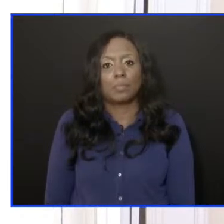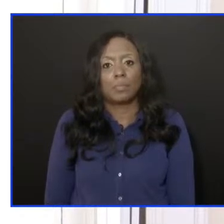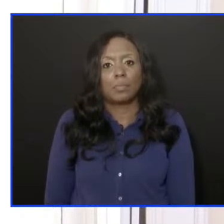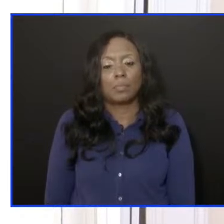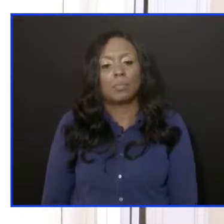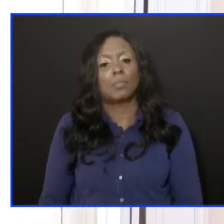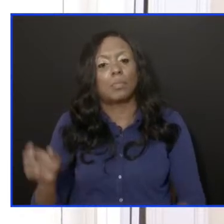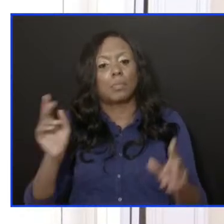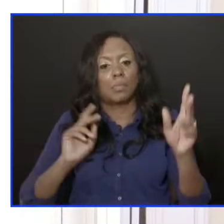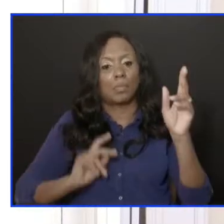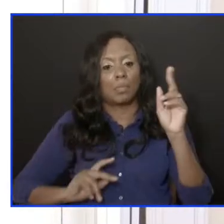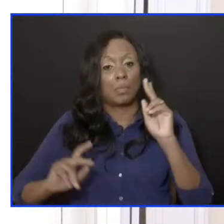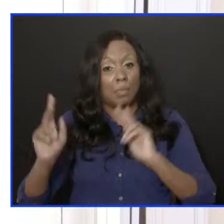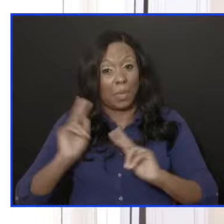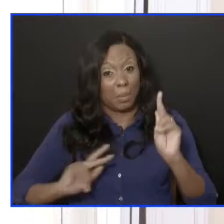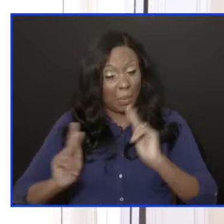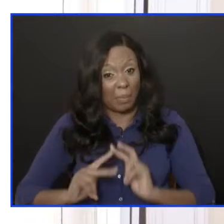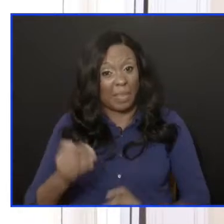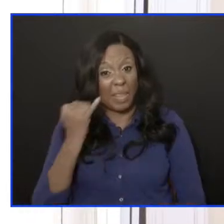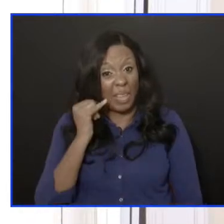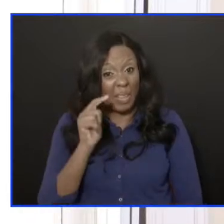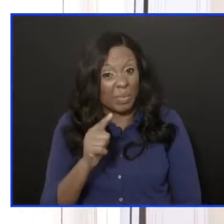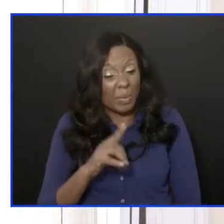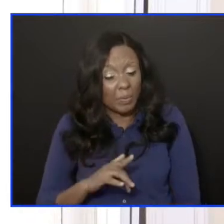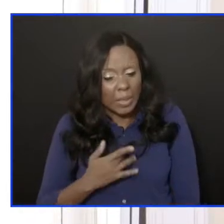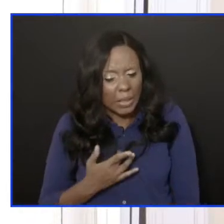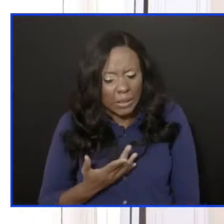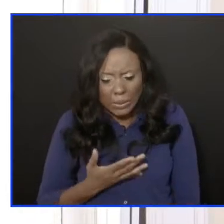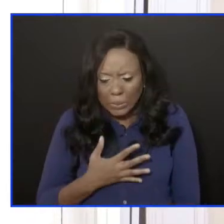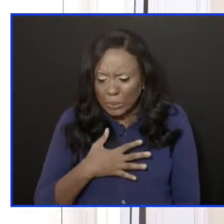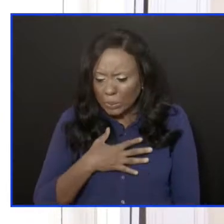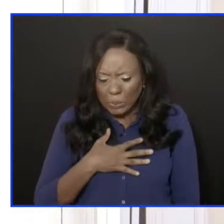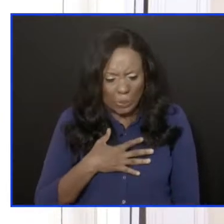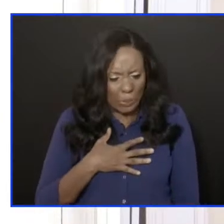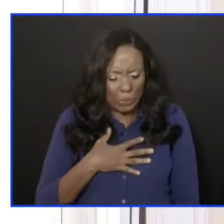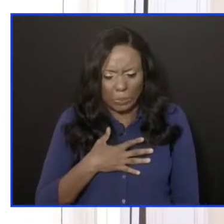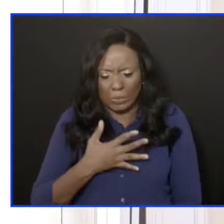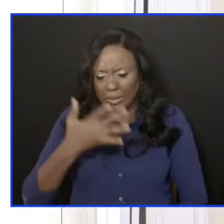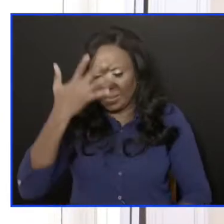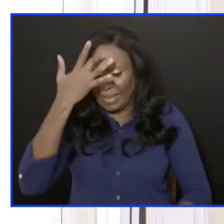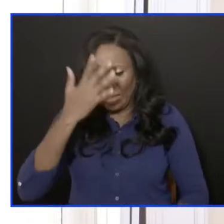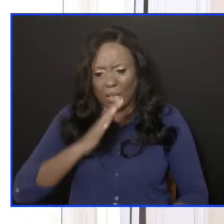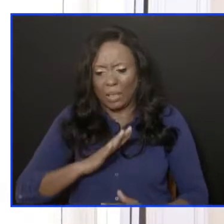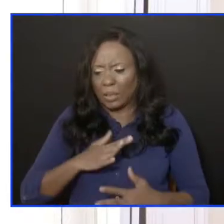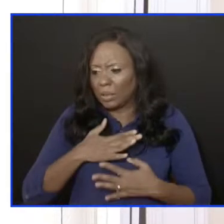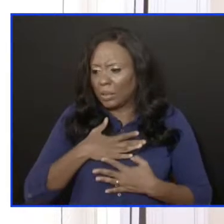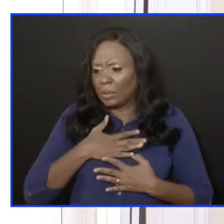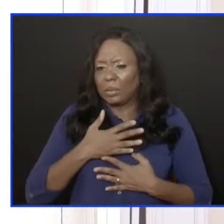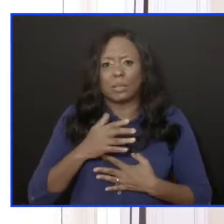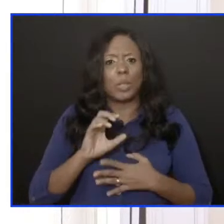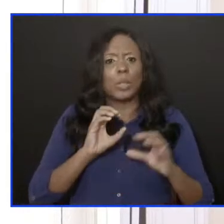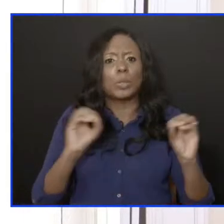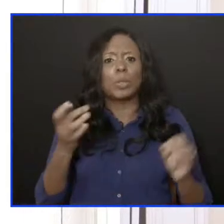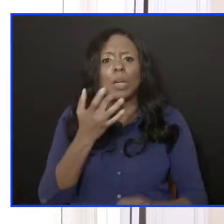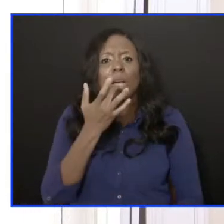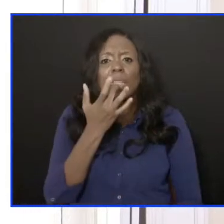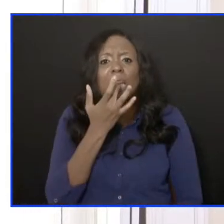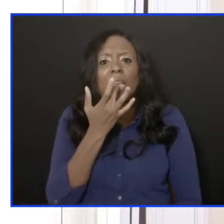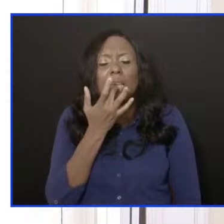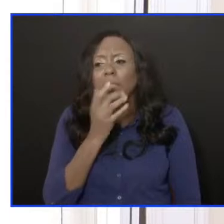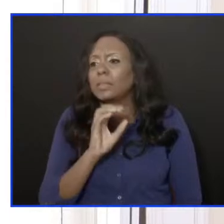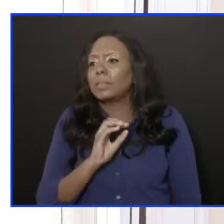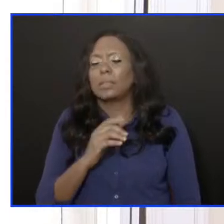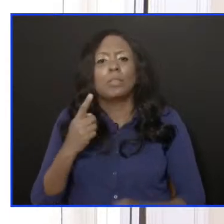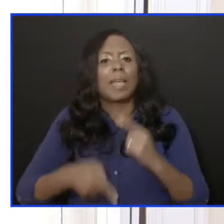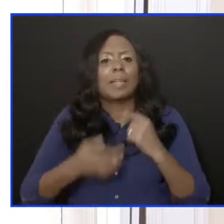as soon as they start to feel any kind of symptoms whatsoever, and certainly where the loss of taste and smell and all of the